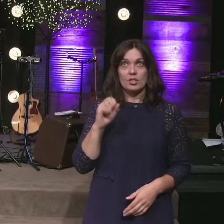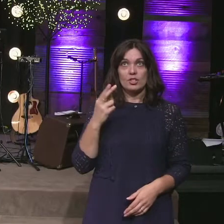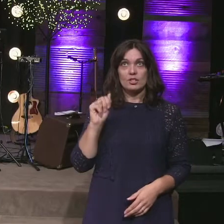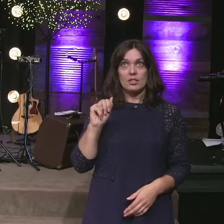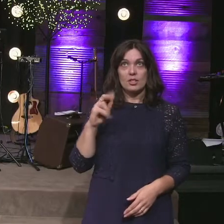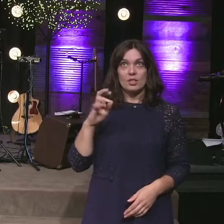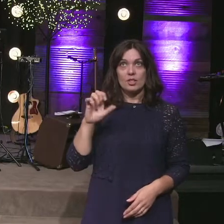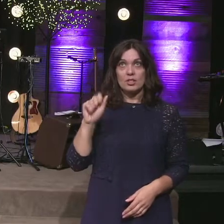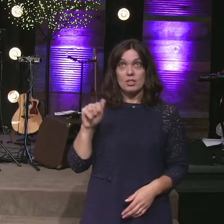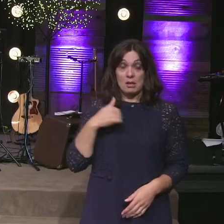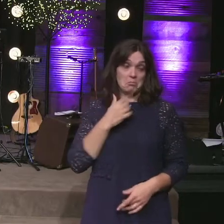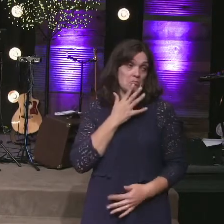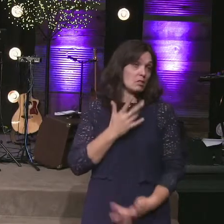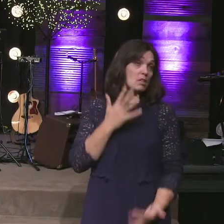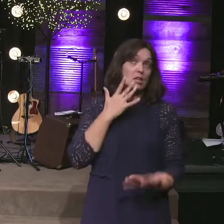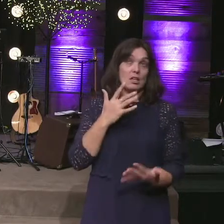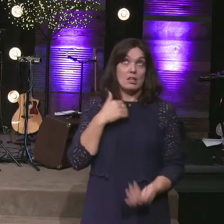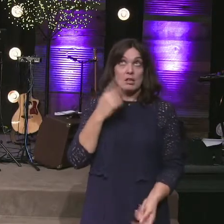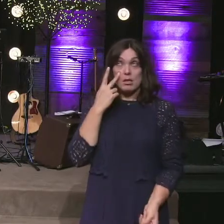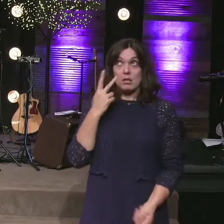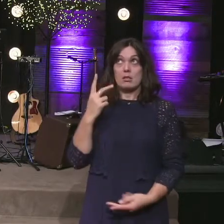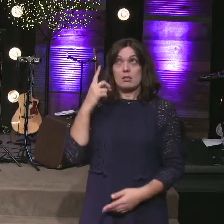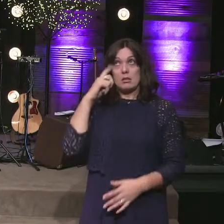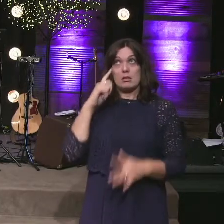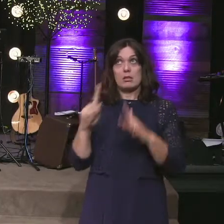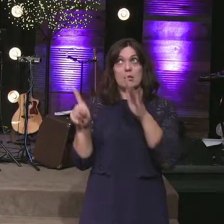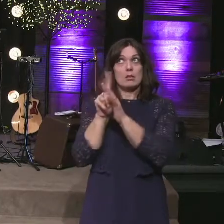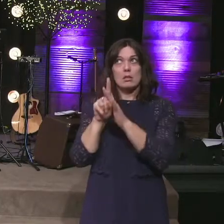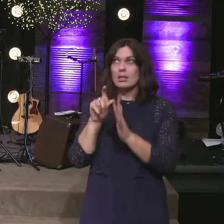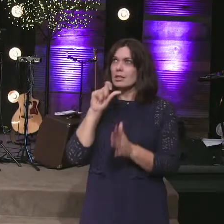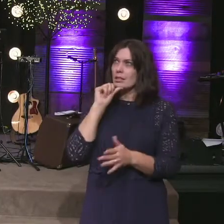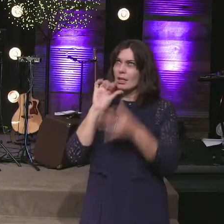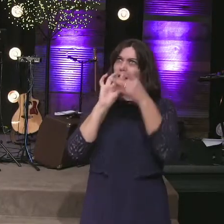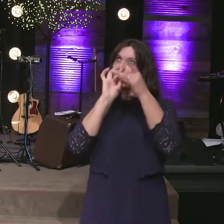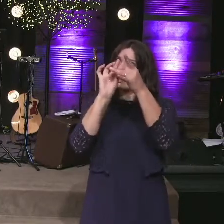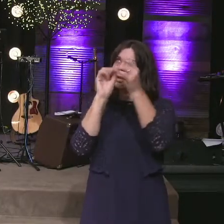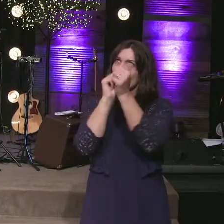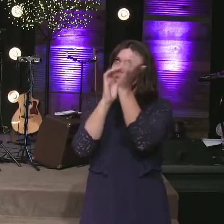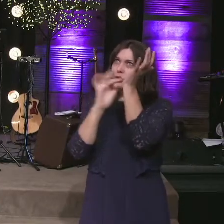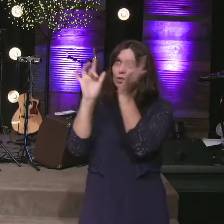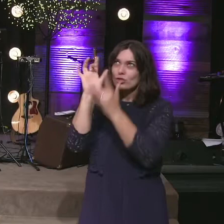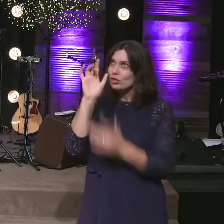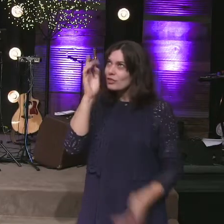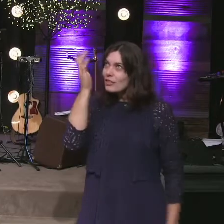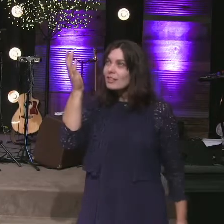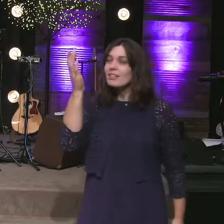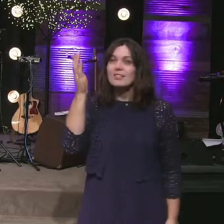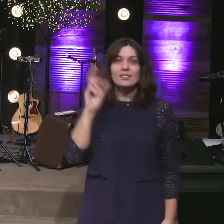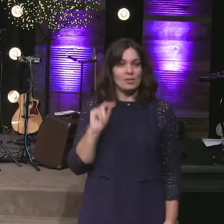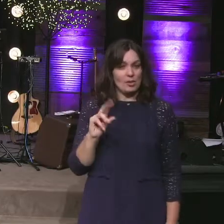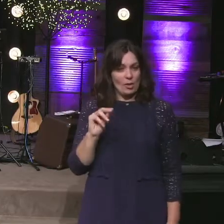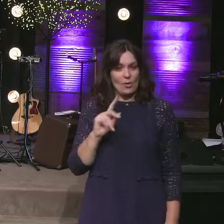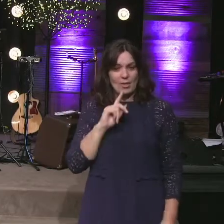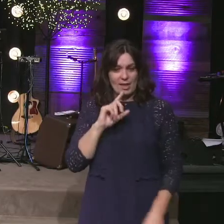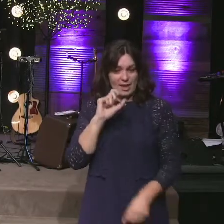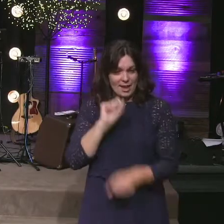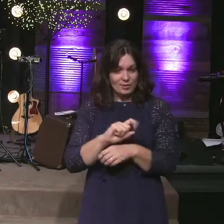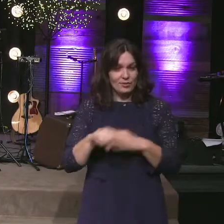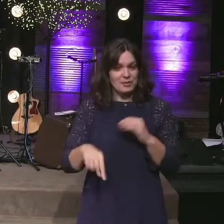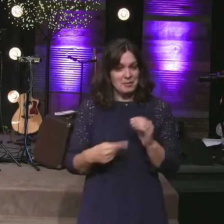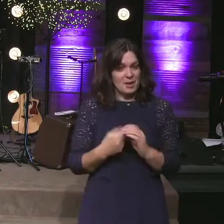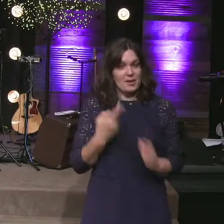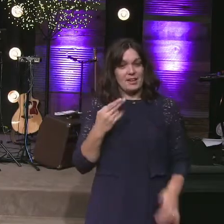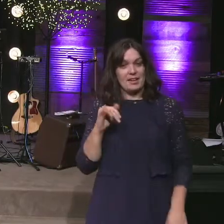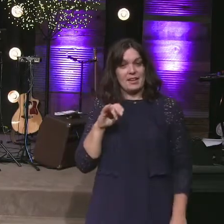I'm singing, and then I went, oh, this ain't about Jesus. This is actually about a Hindu